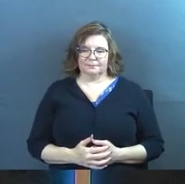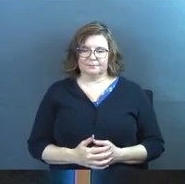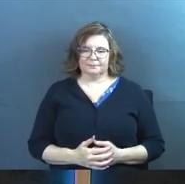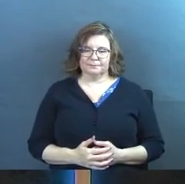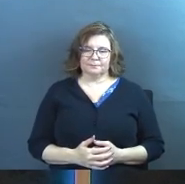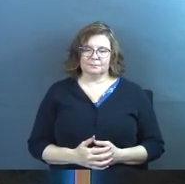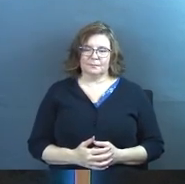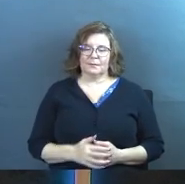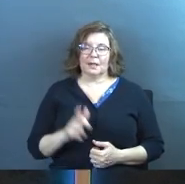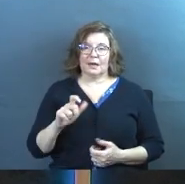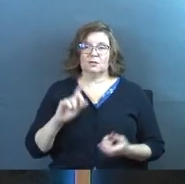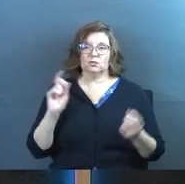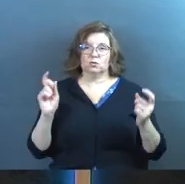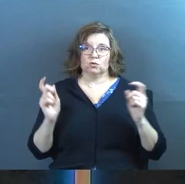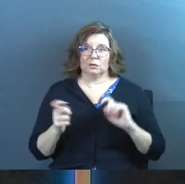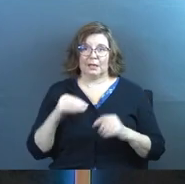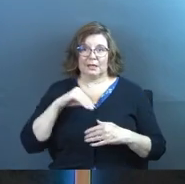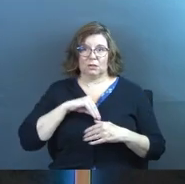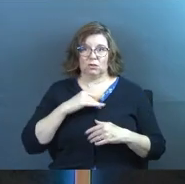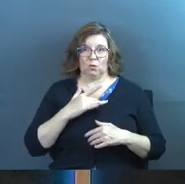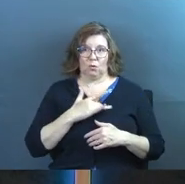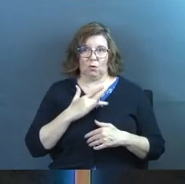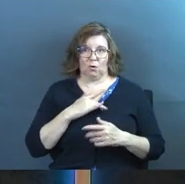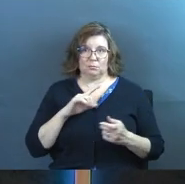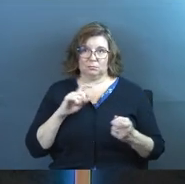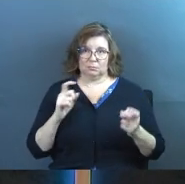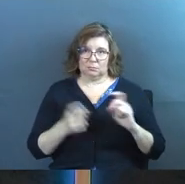And that has to change in your heart.